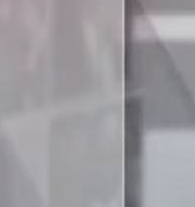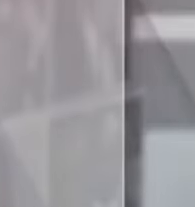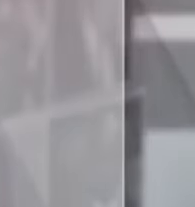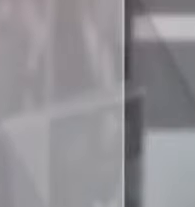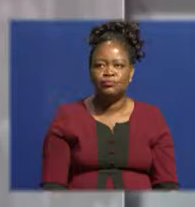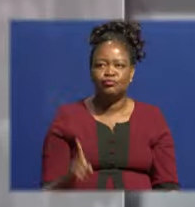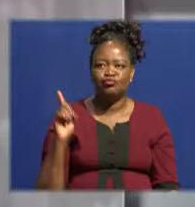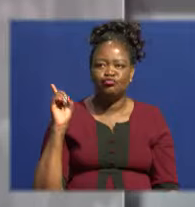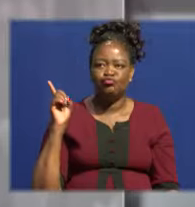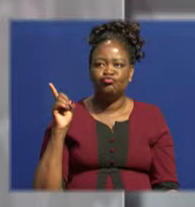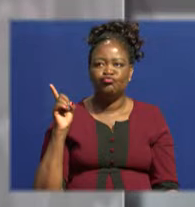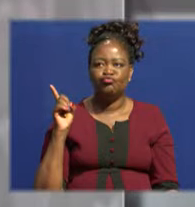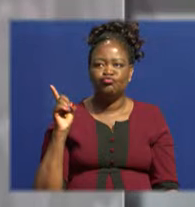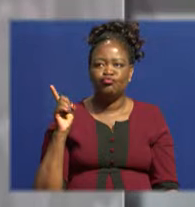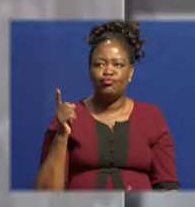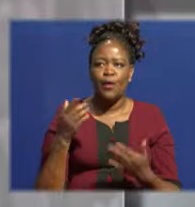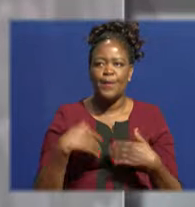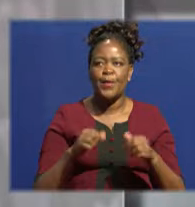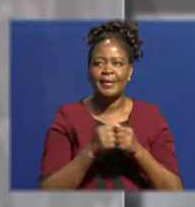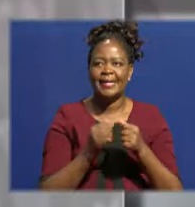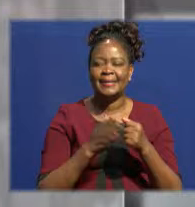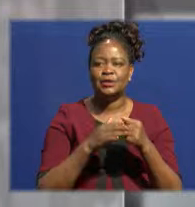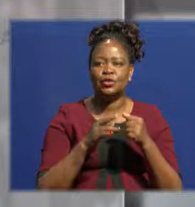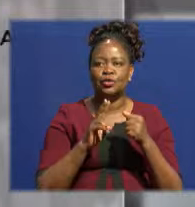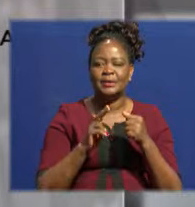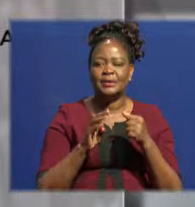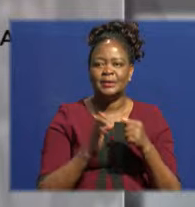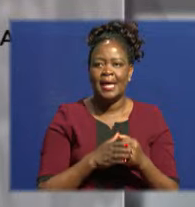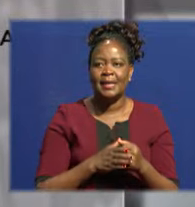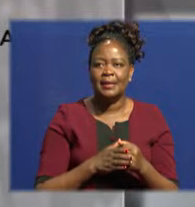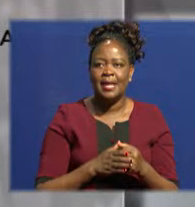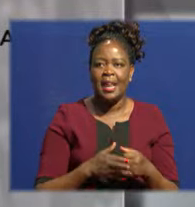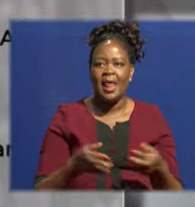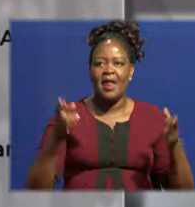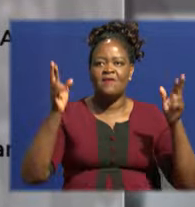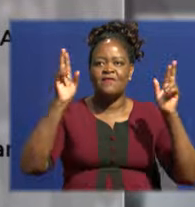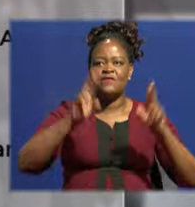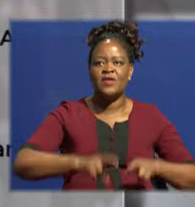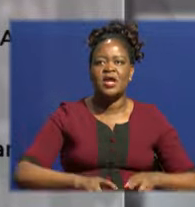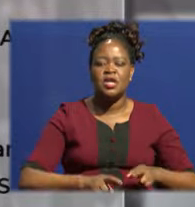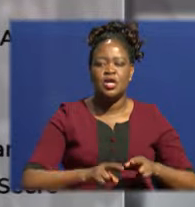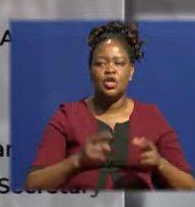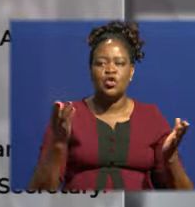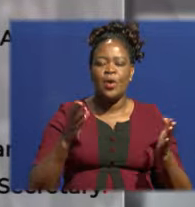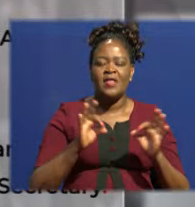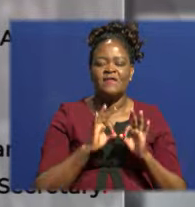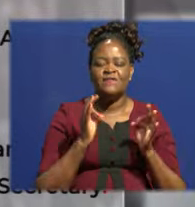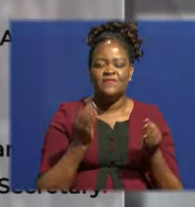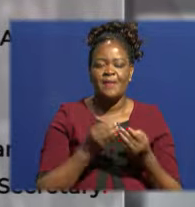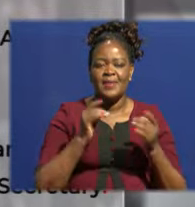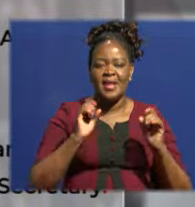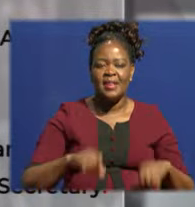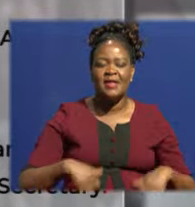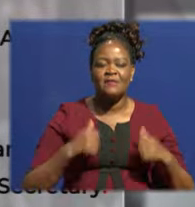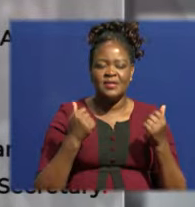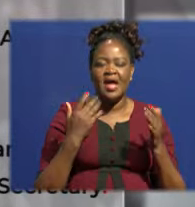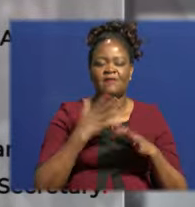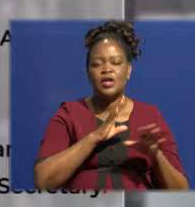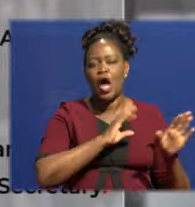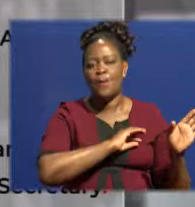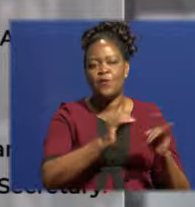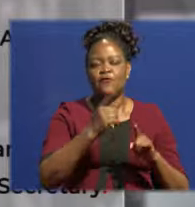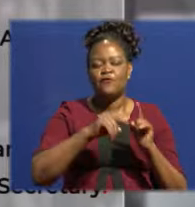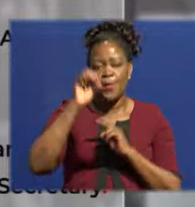Born in 1929 in Elementaita in the Rift Valley, where his family had settled after immigrating